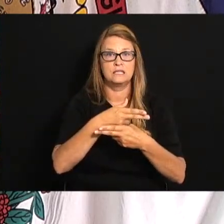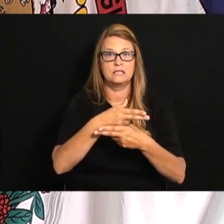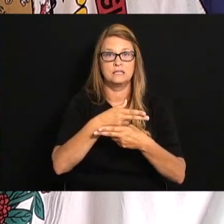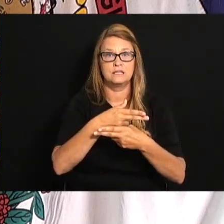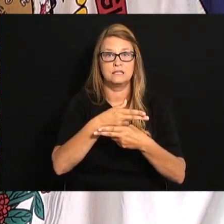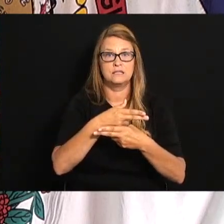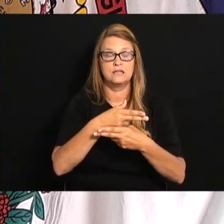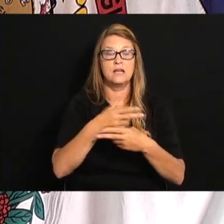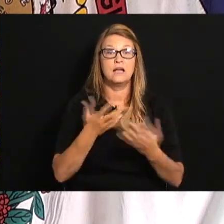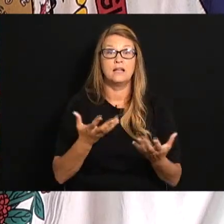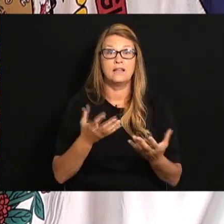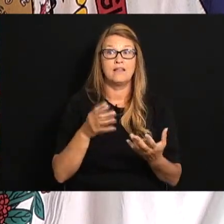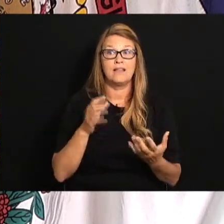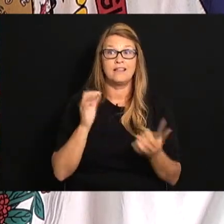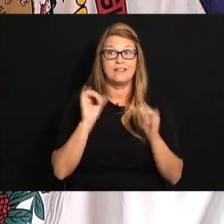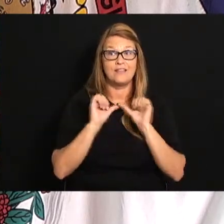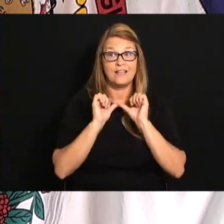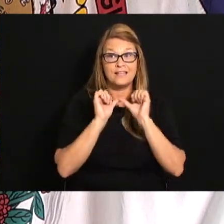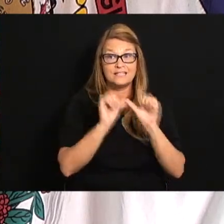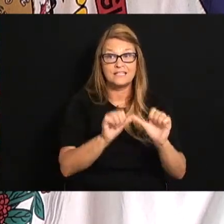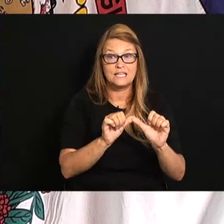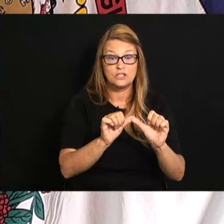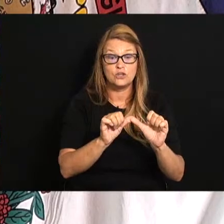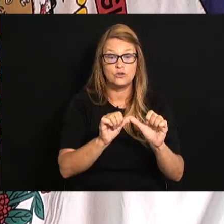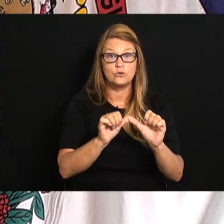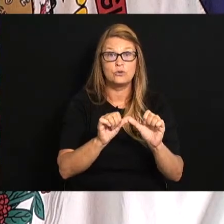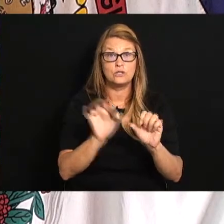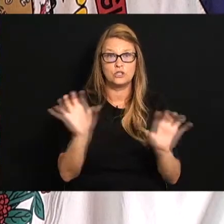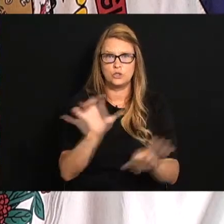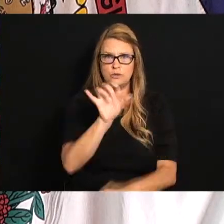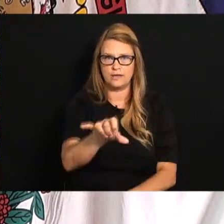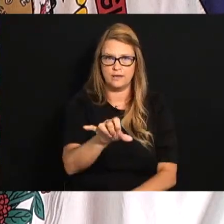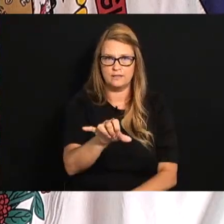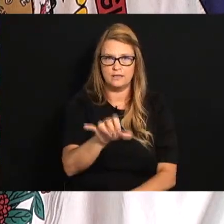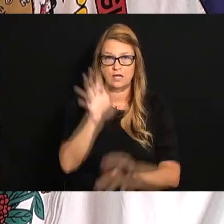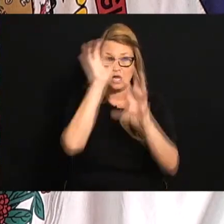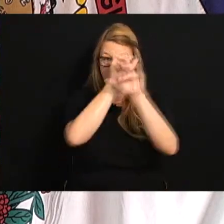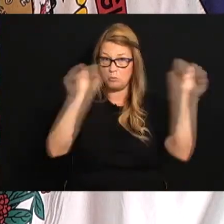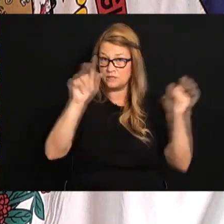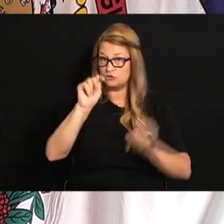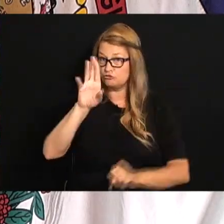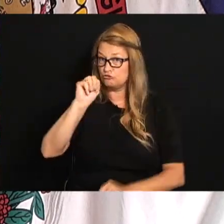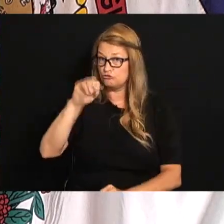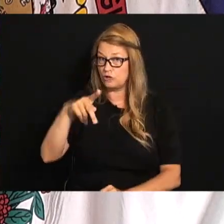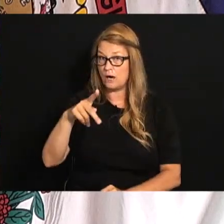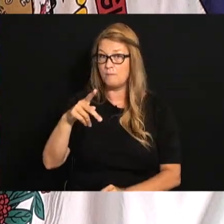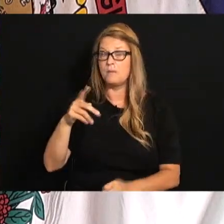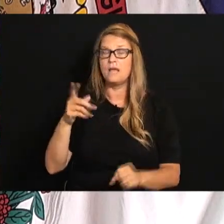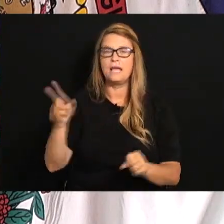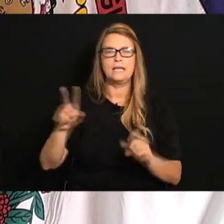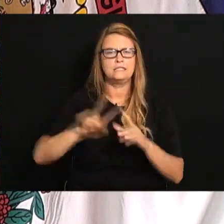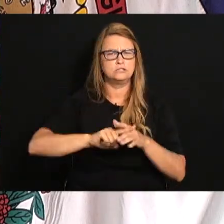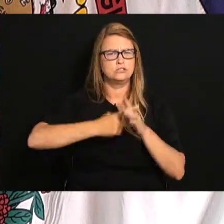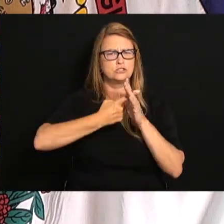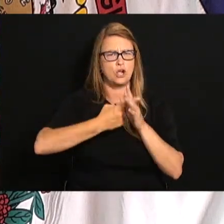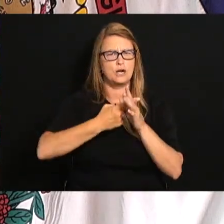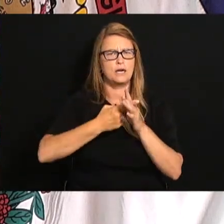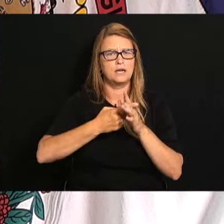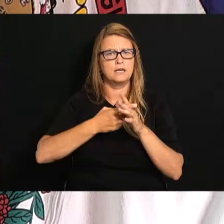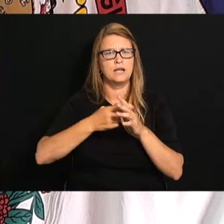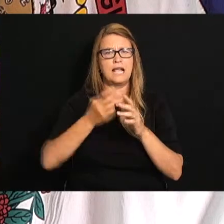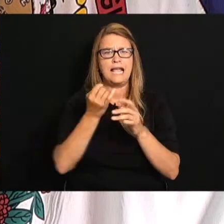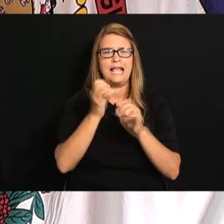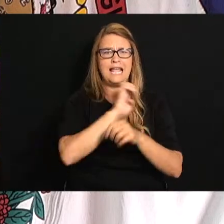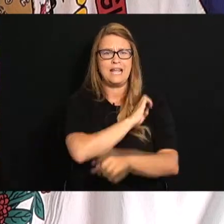it. They continued to cling to it. President Trump had us on a pathway of energy independence. We chopped